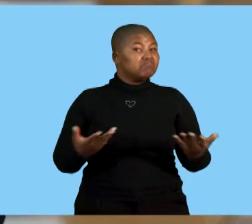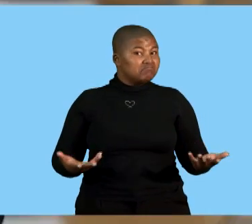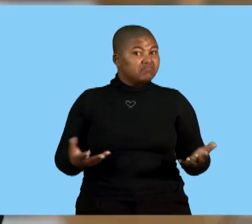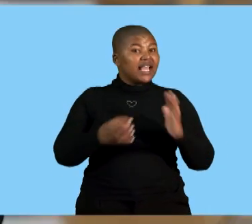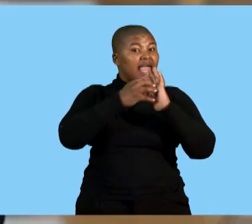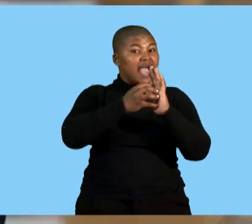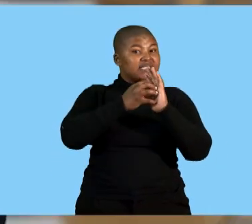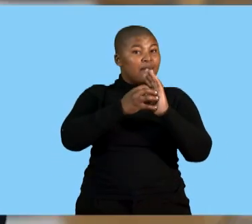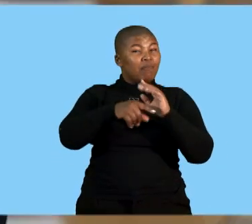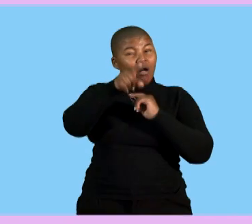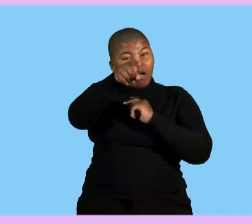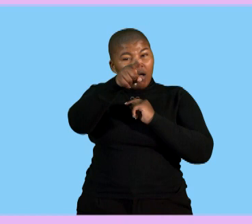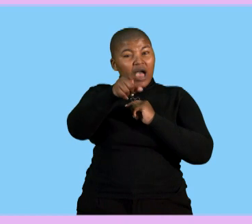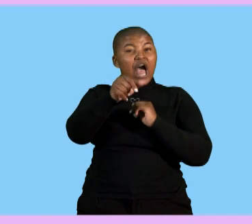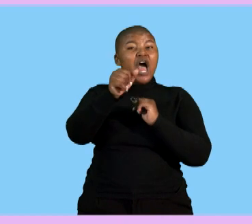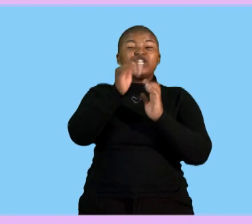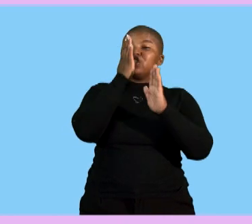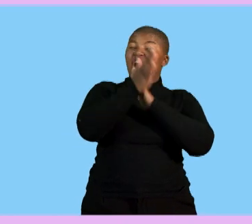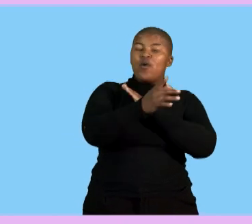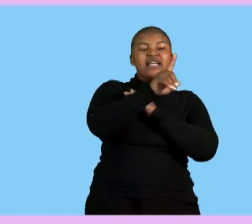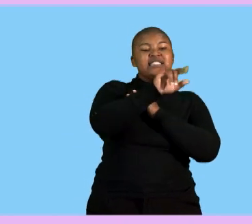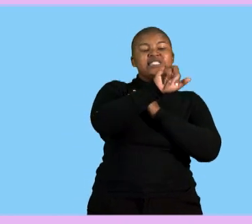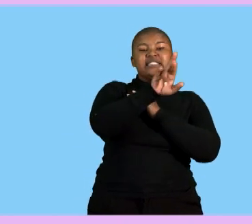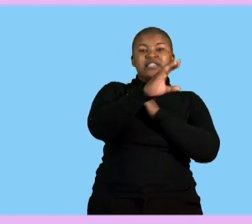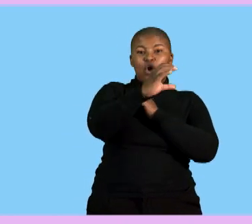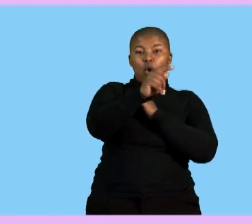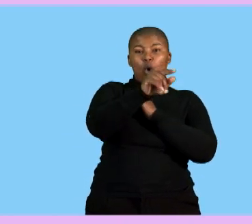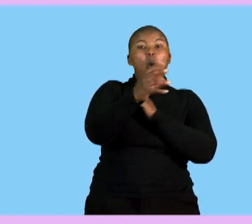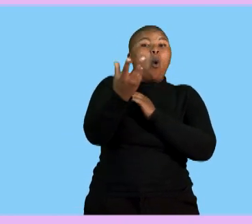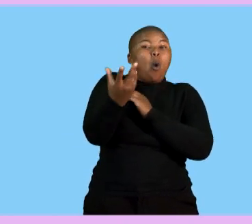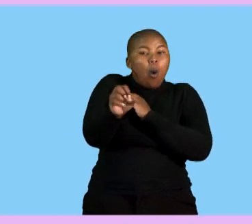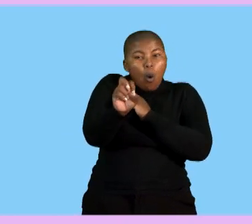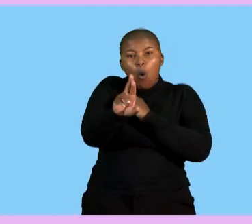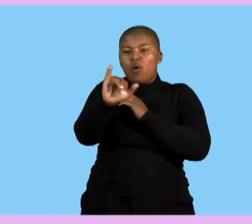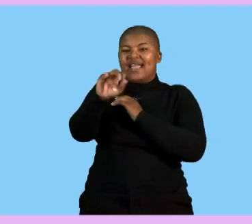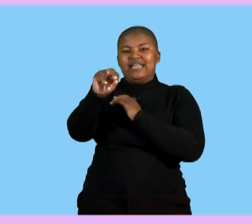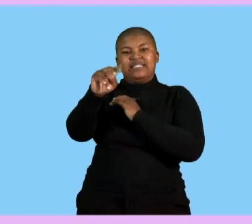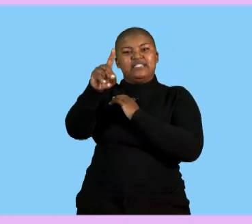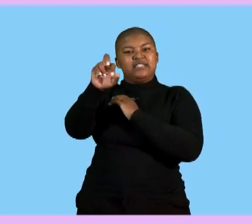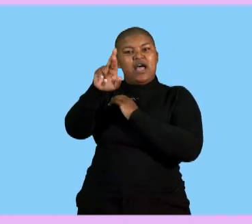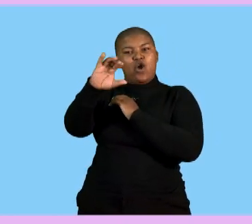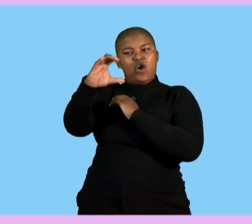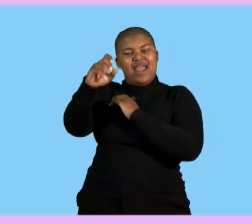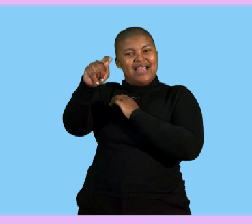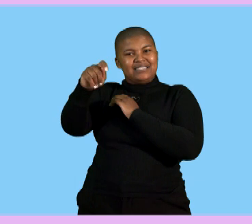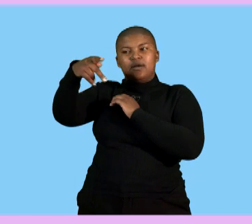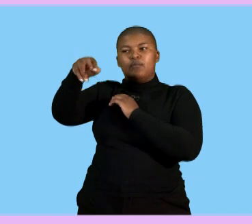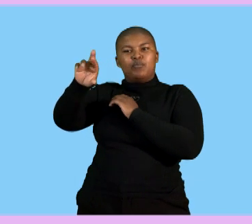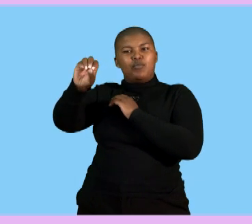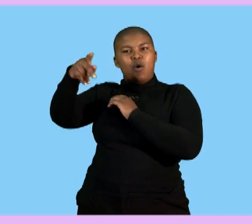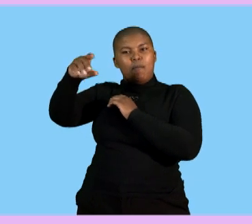Is this an example of direct or indirect proportion? What is going